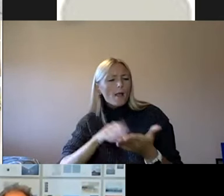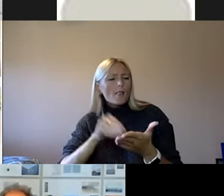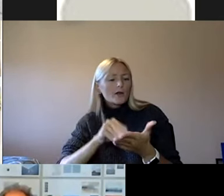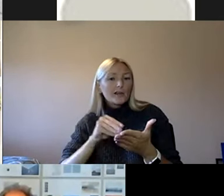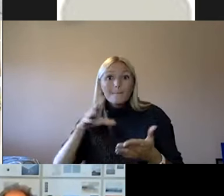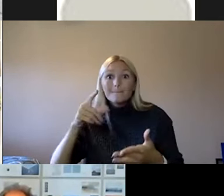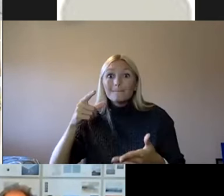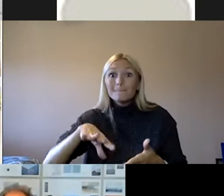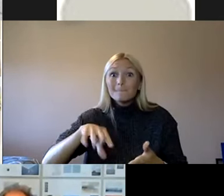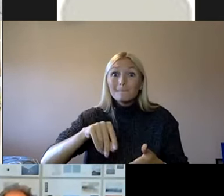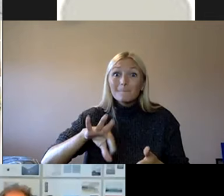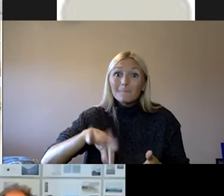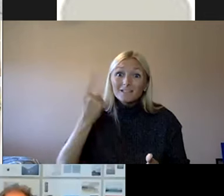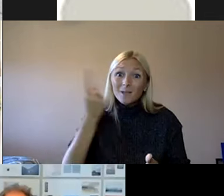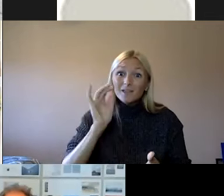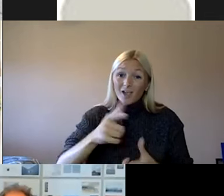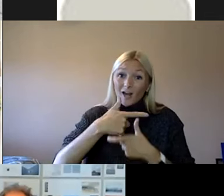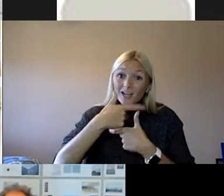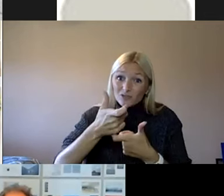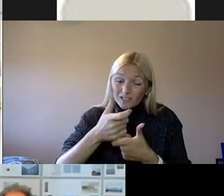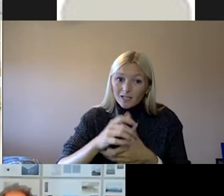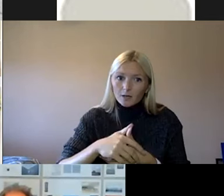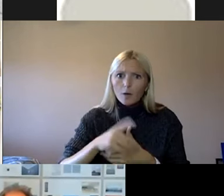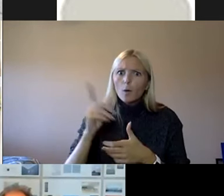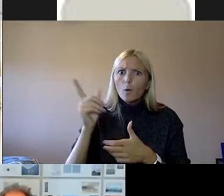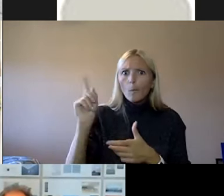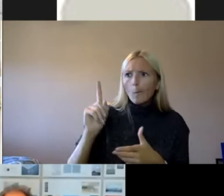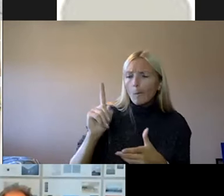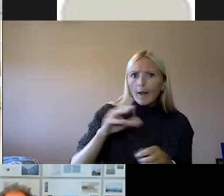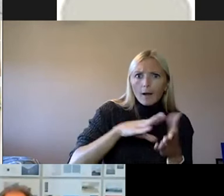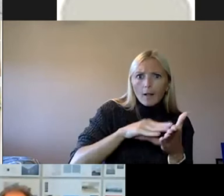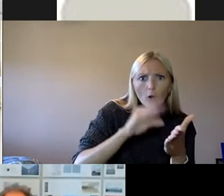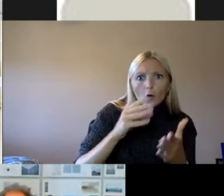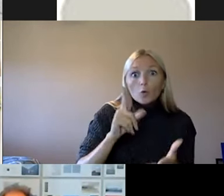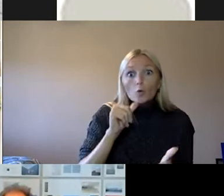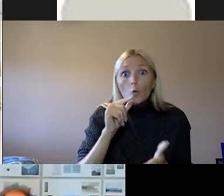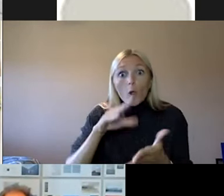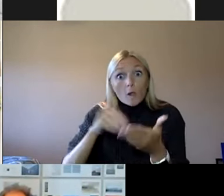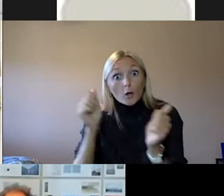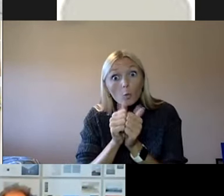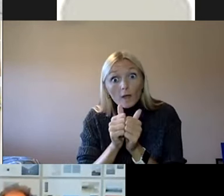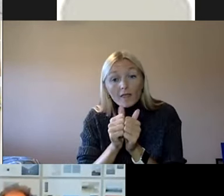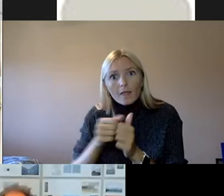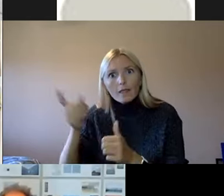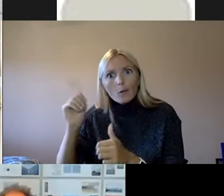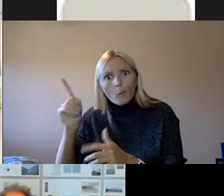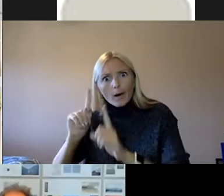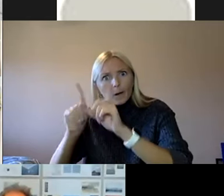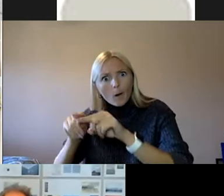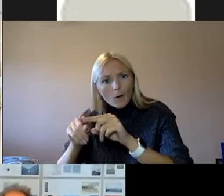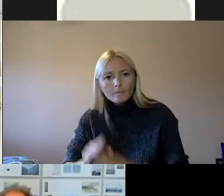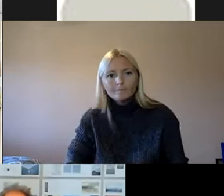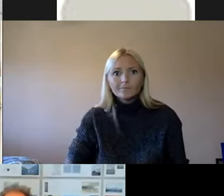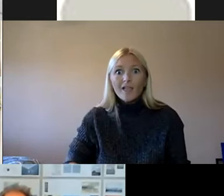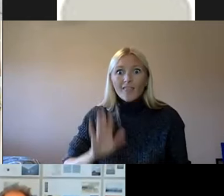interest in, and they choose how to do it, where to do it, who to do it with, then they can put their interest in